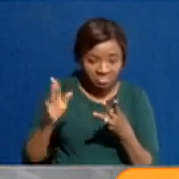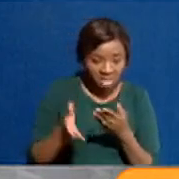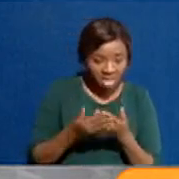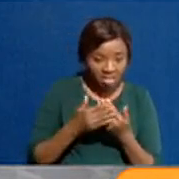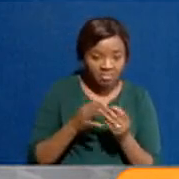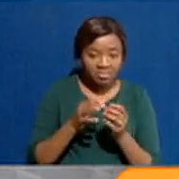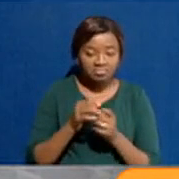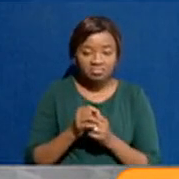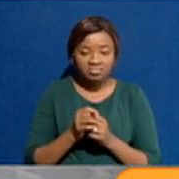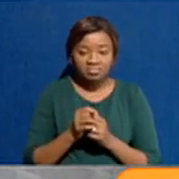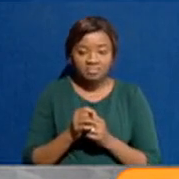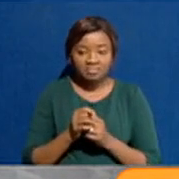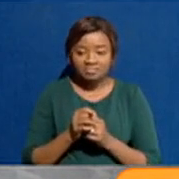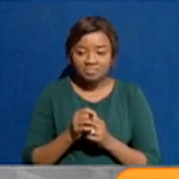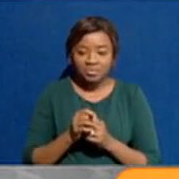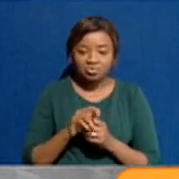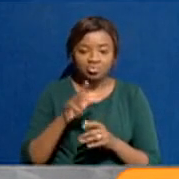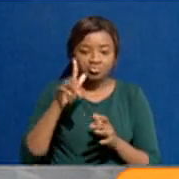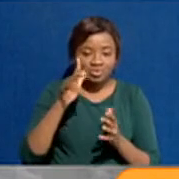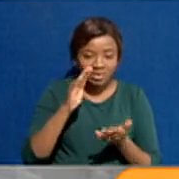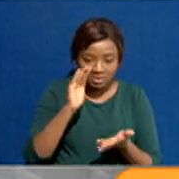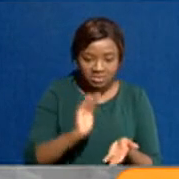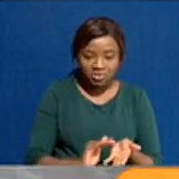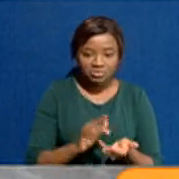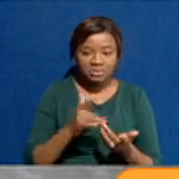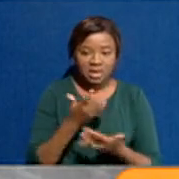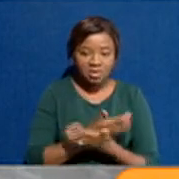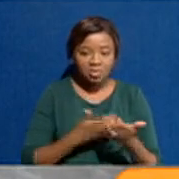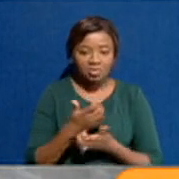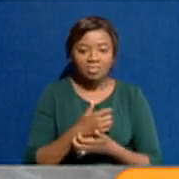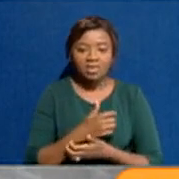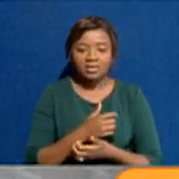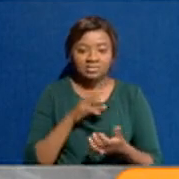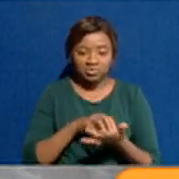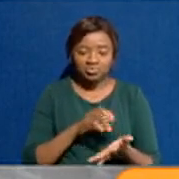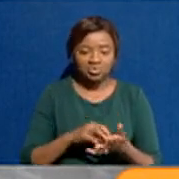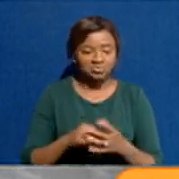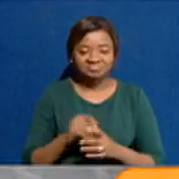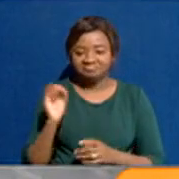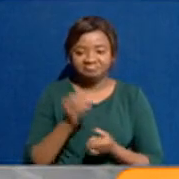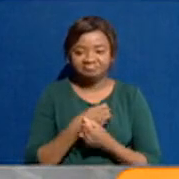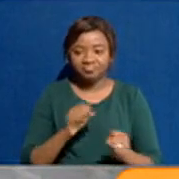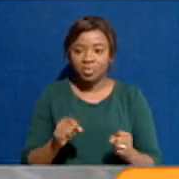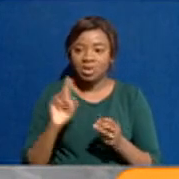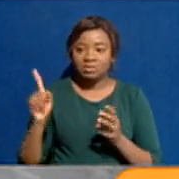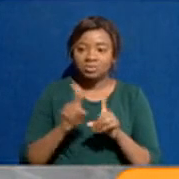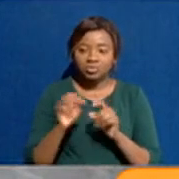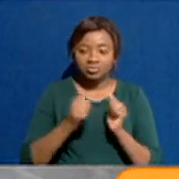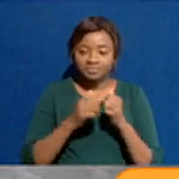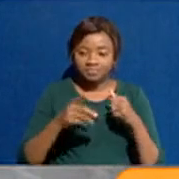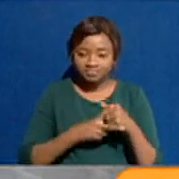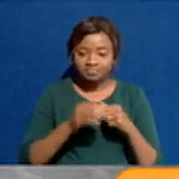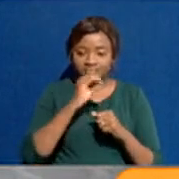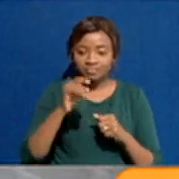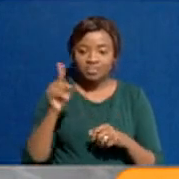said President Ruto had failed to lower the high cost of living, especially the economic situation. 17% said the government had failed